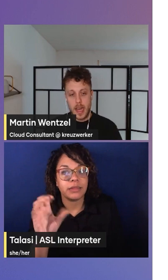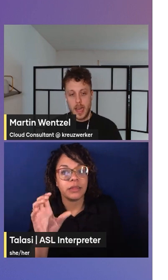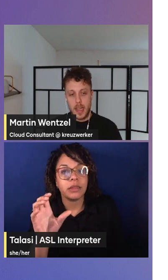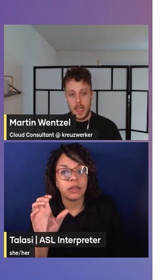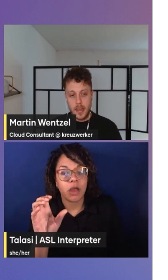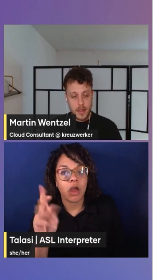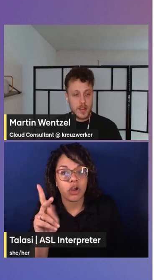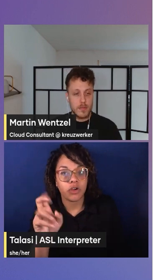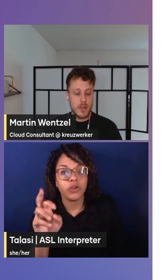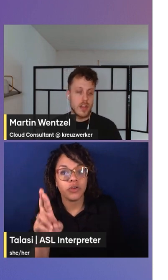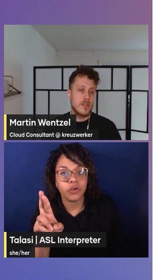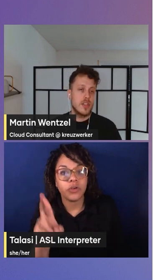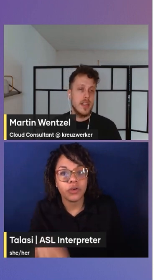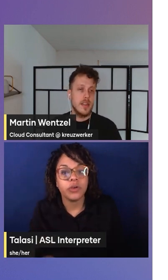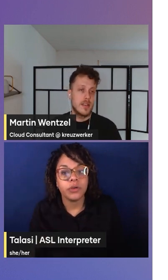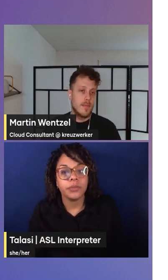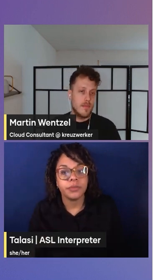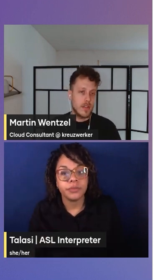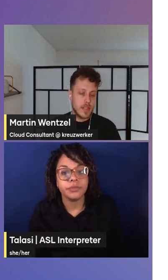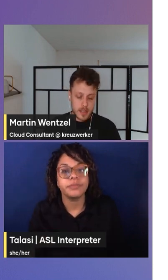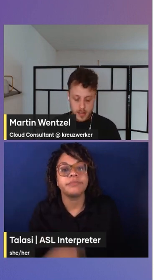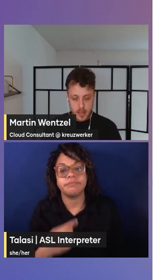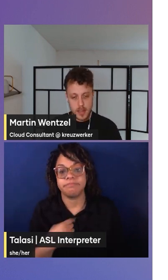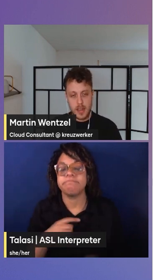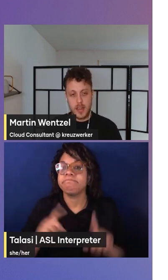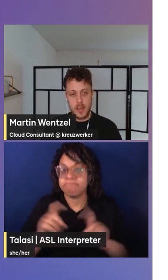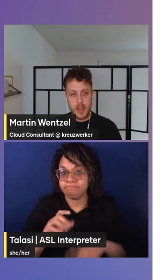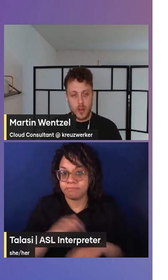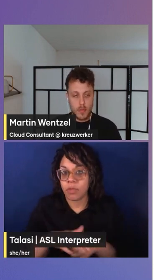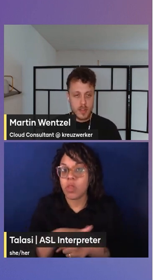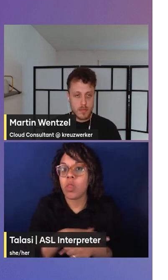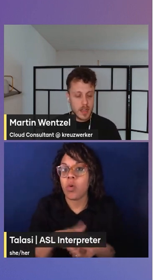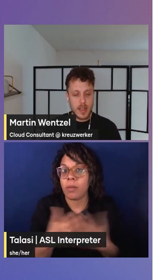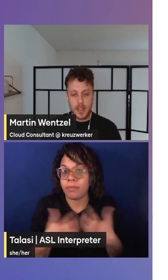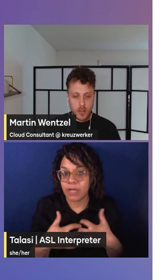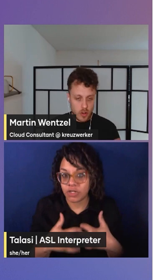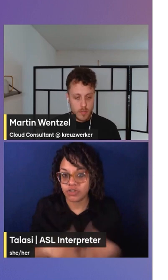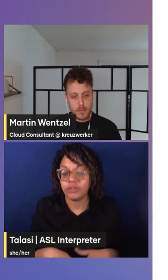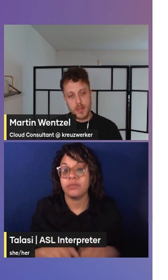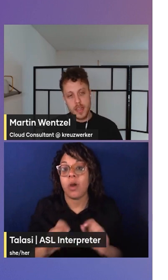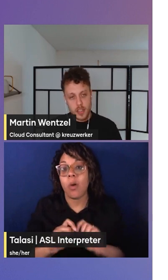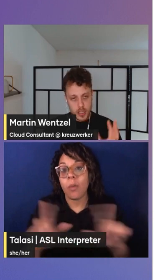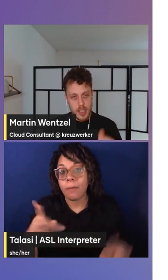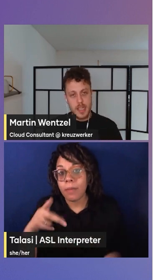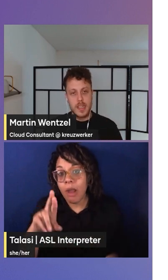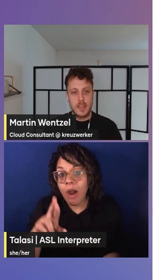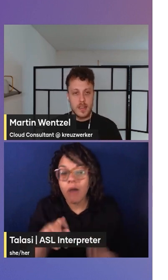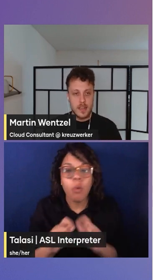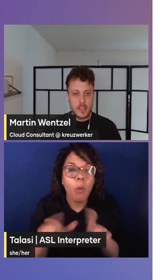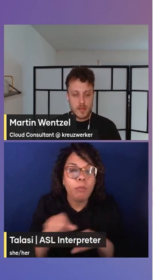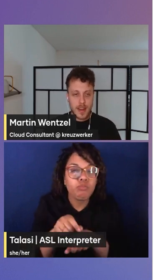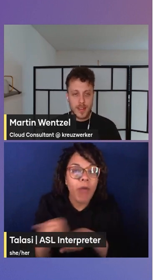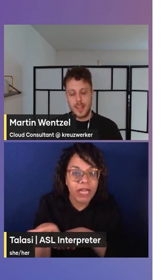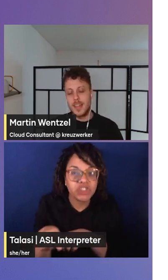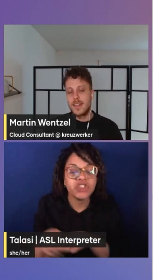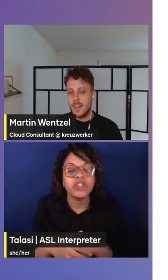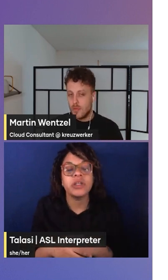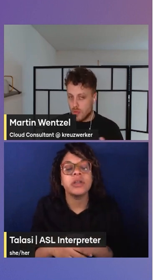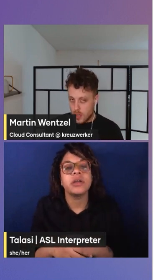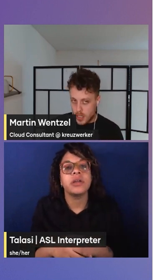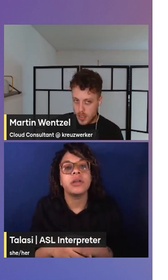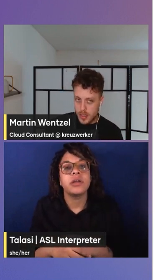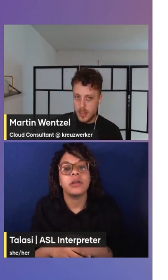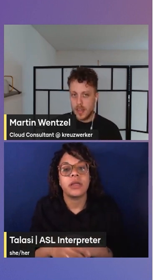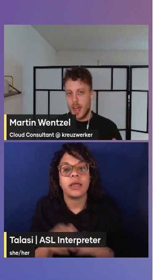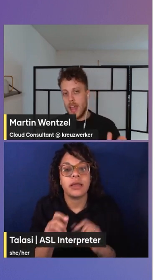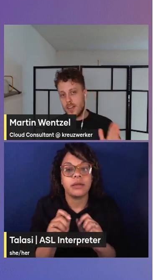And I did that on my local machine for the tests. I opened the PR or opened a branch. I tried that, it didn't